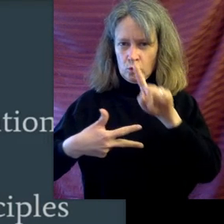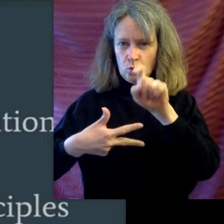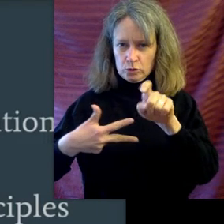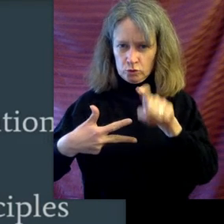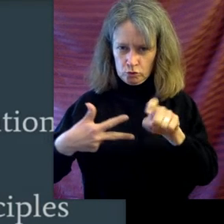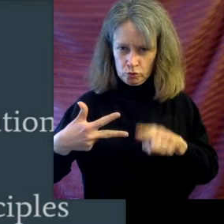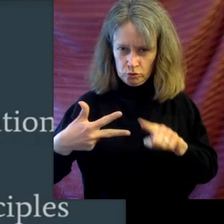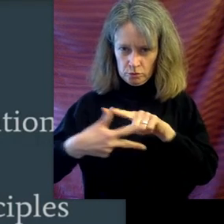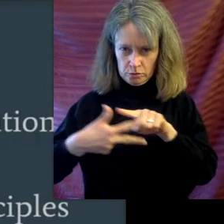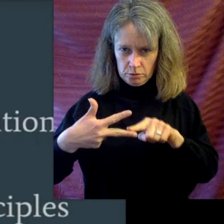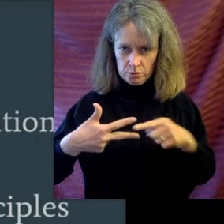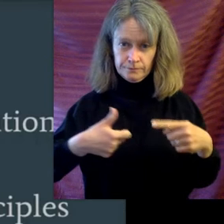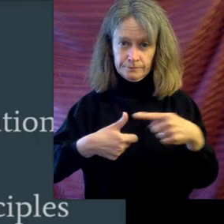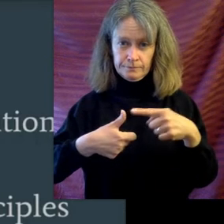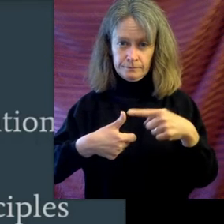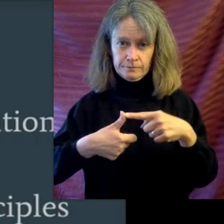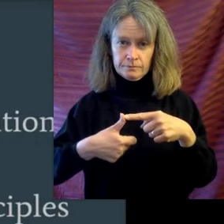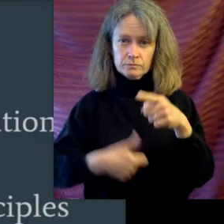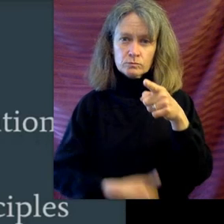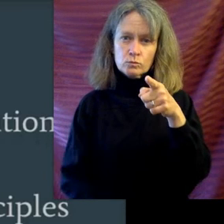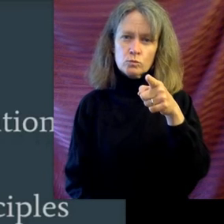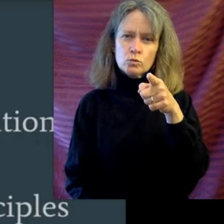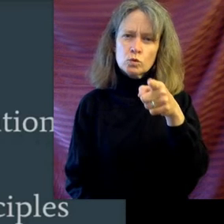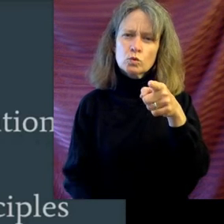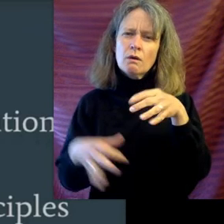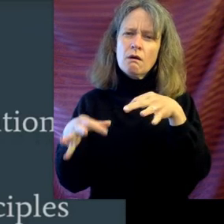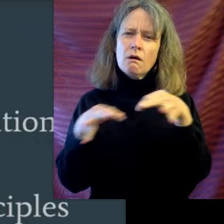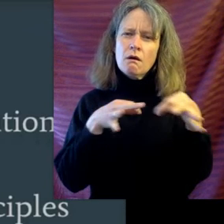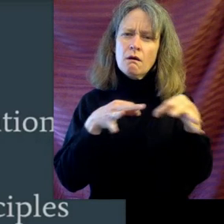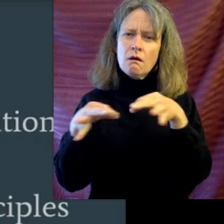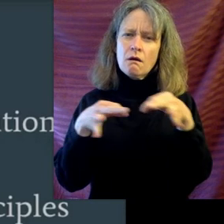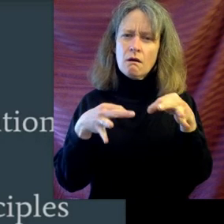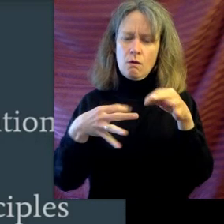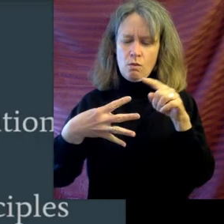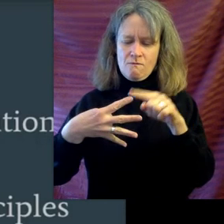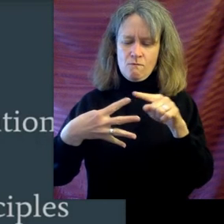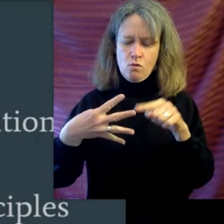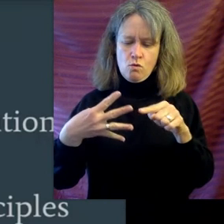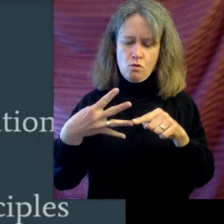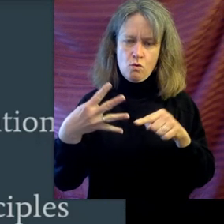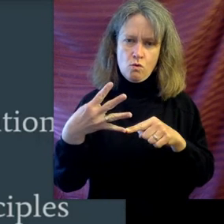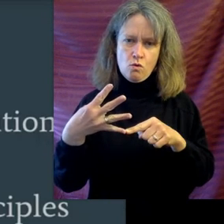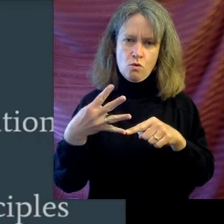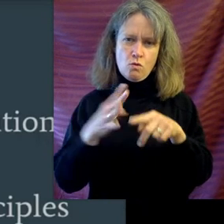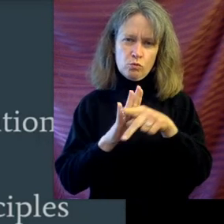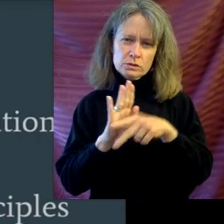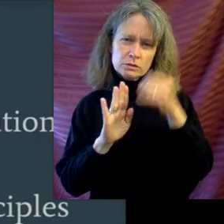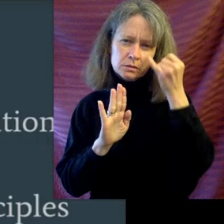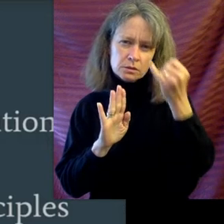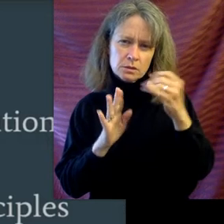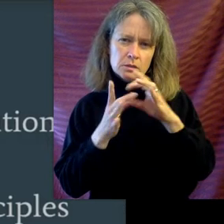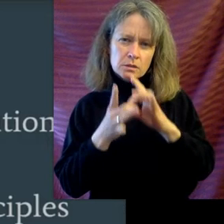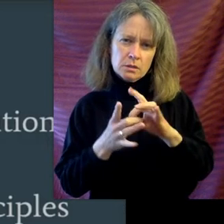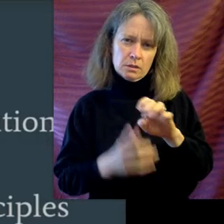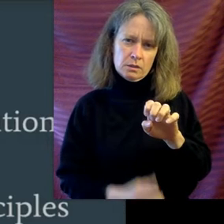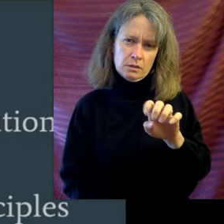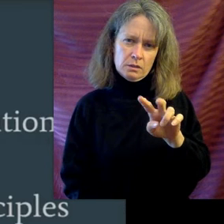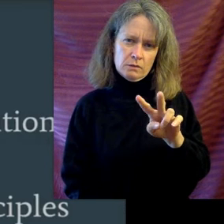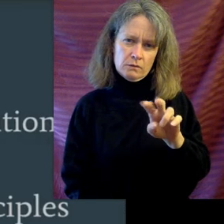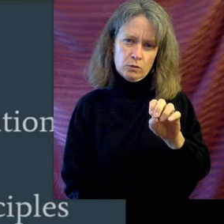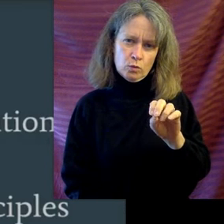One, you're going to explain the 4 principles of evolution, but using your own words. So not